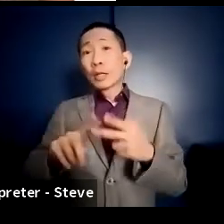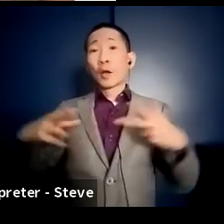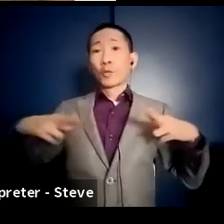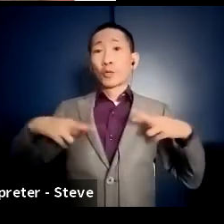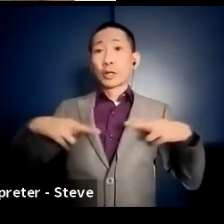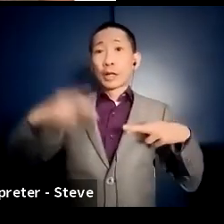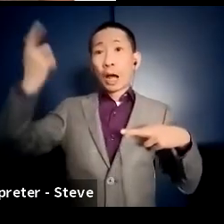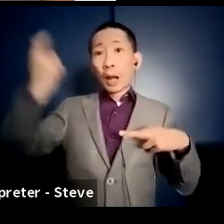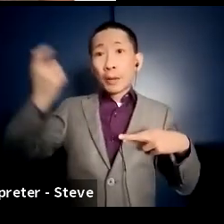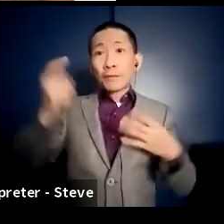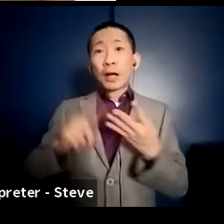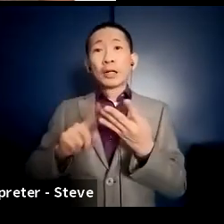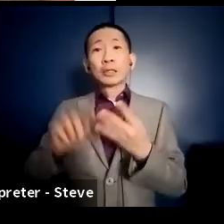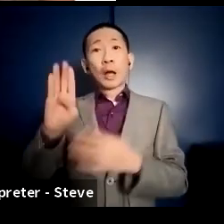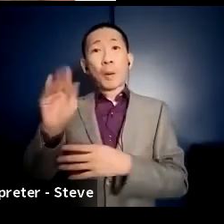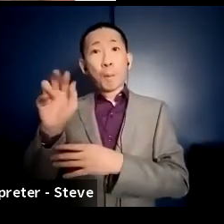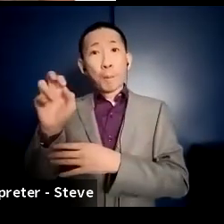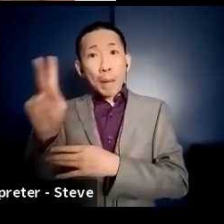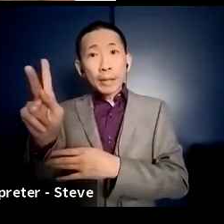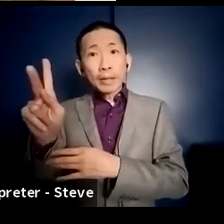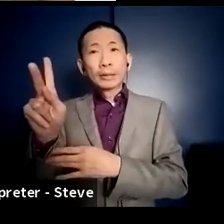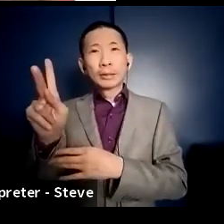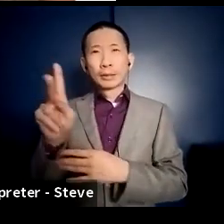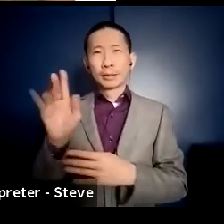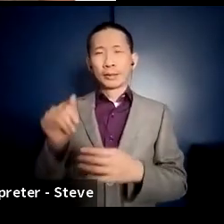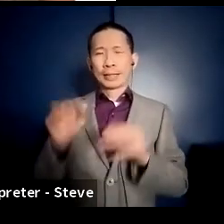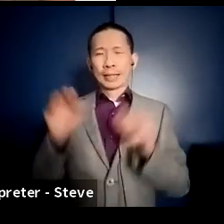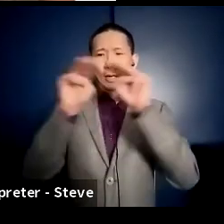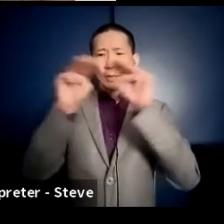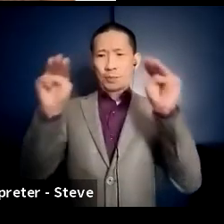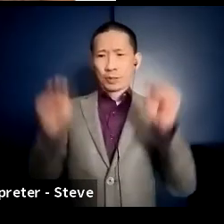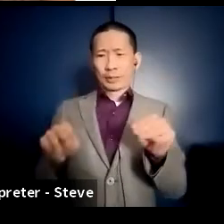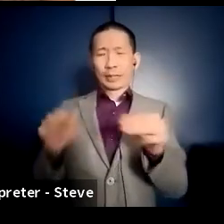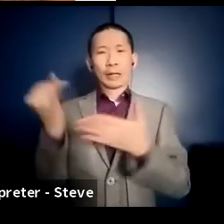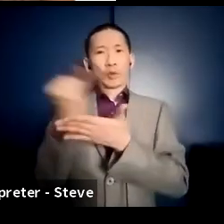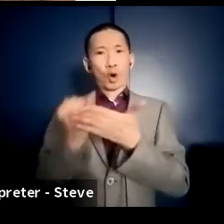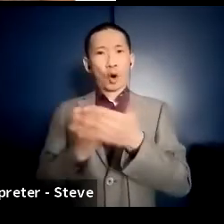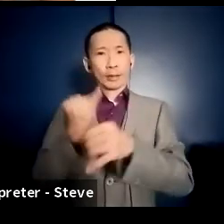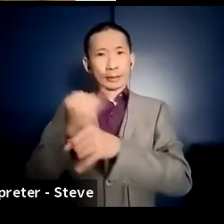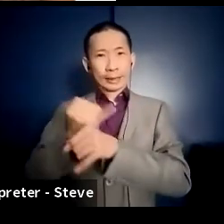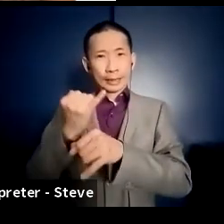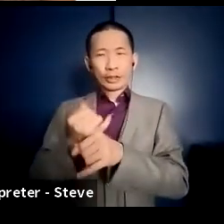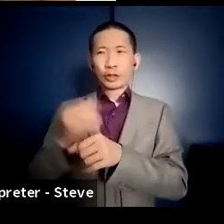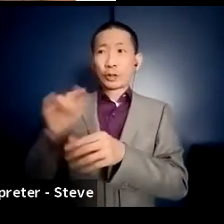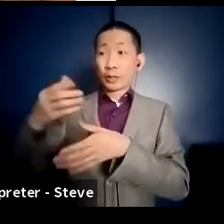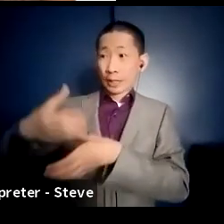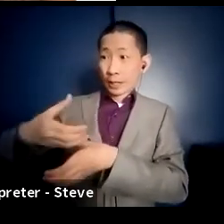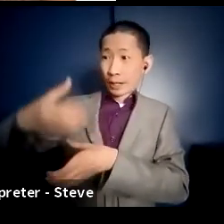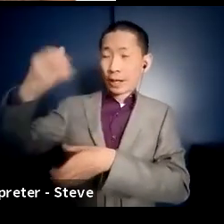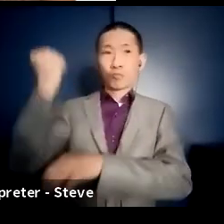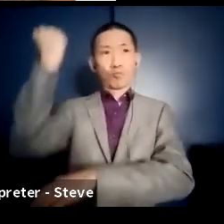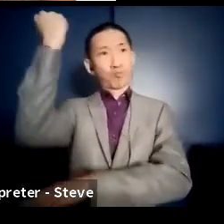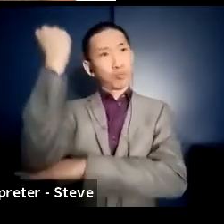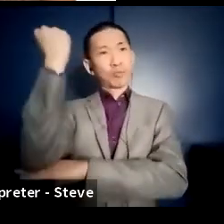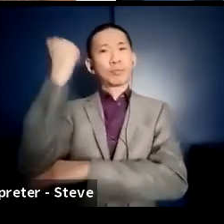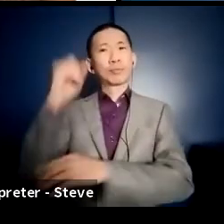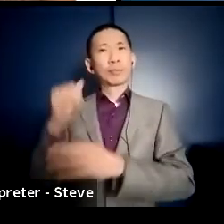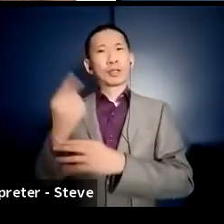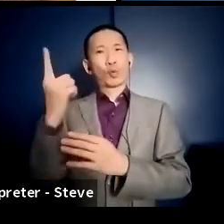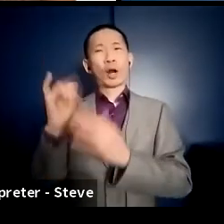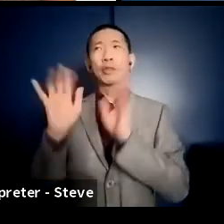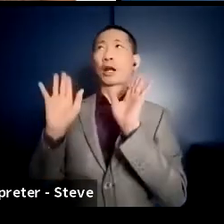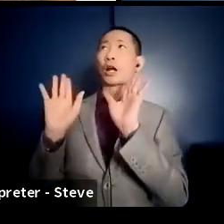banks, and so the sort of like museums and arts institutions pillar is one of the pillars that is